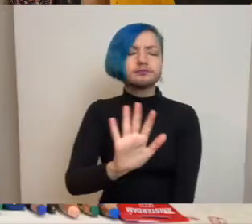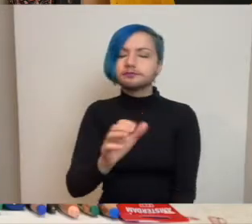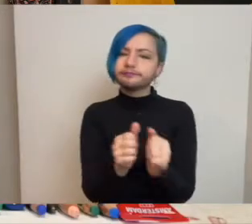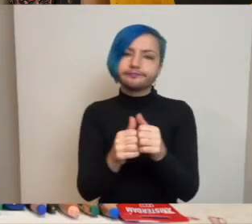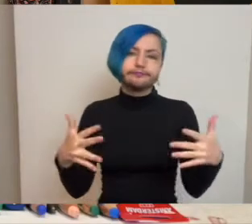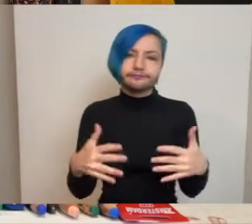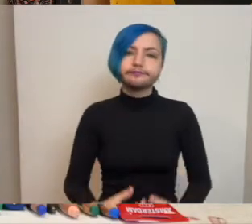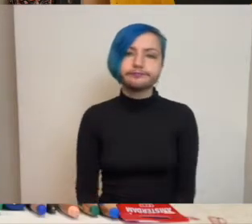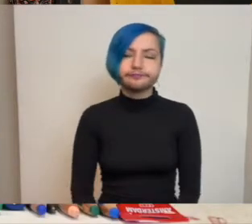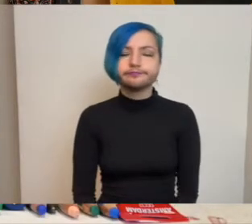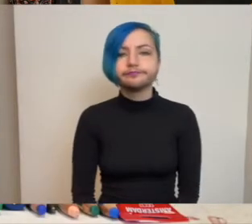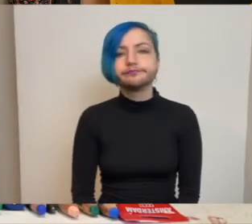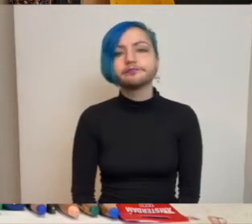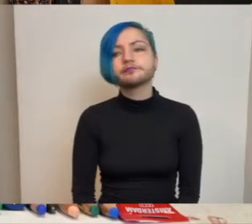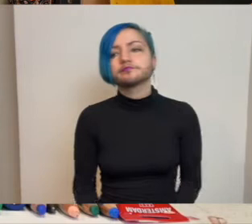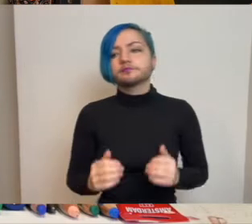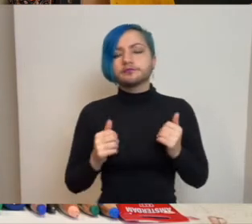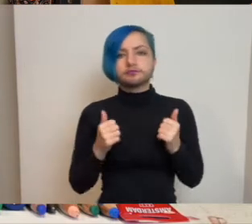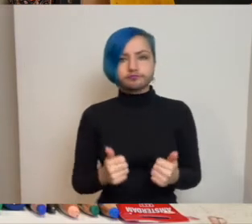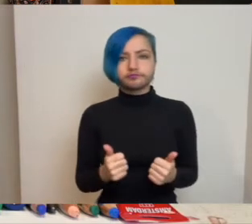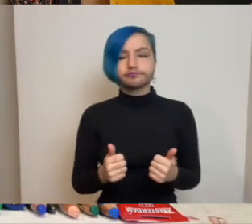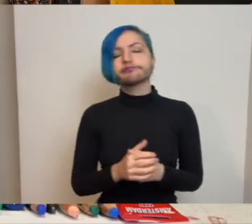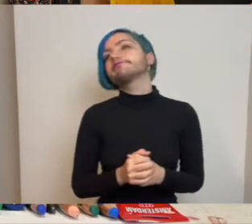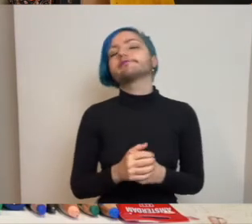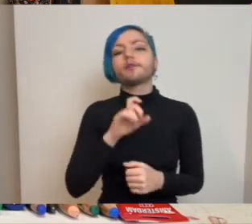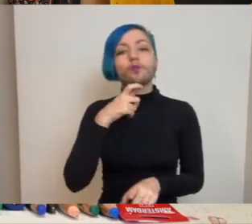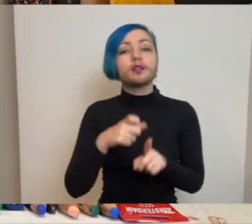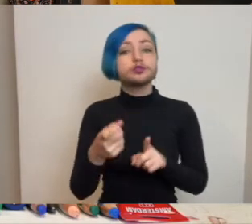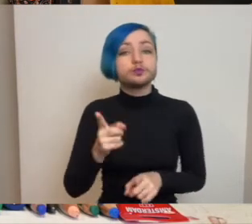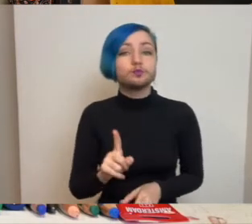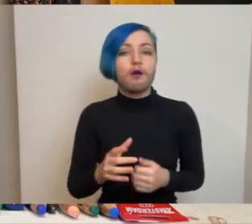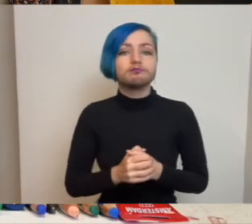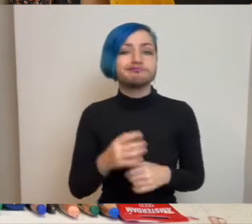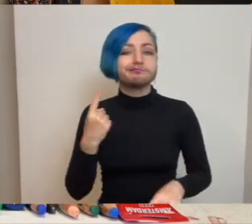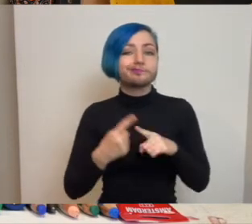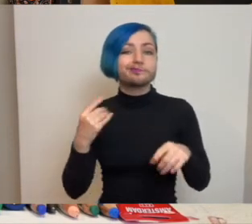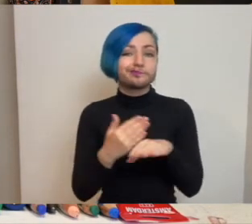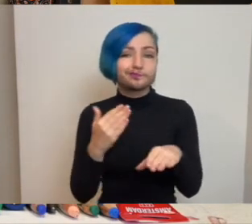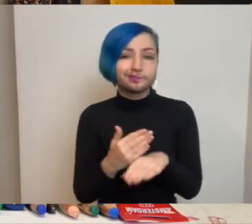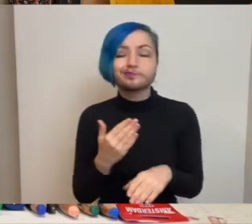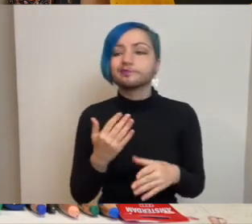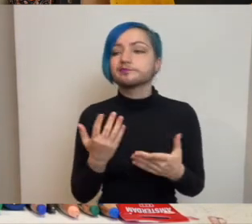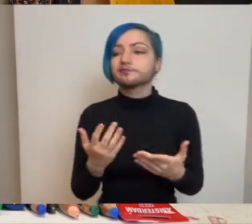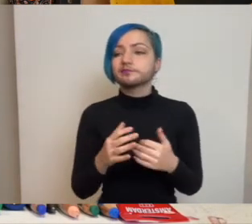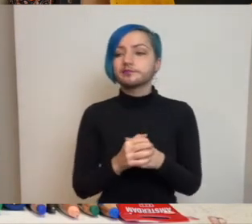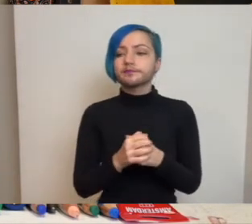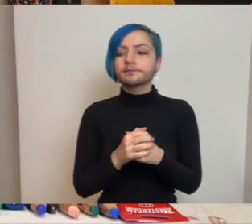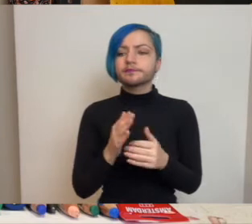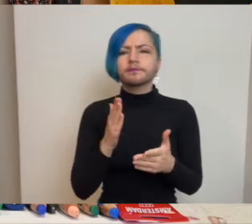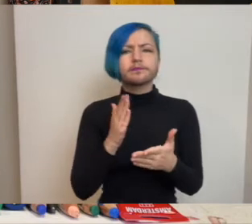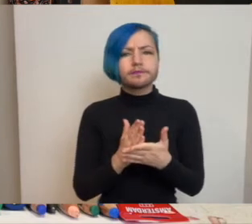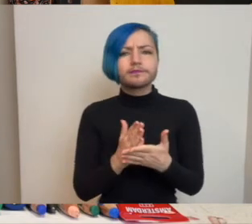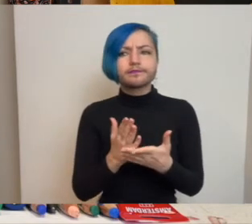case. So what we're going to do is a quick exercise, which is very much